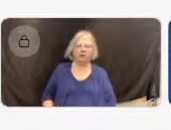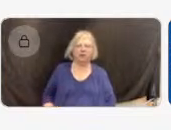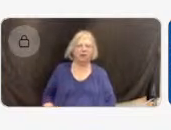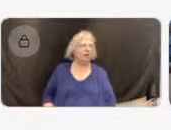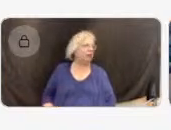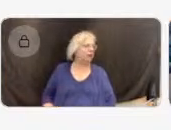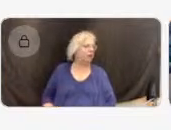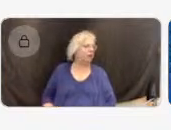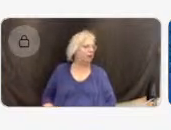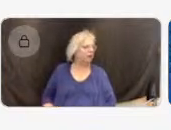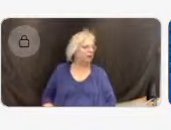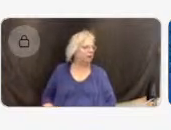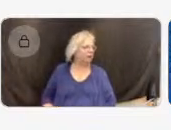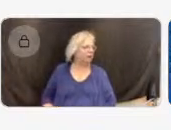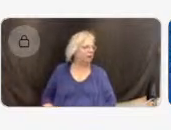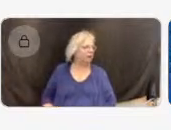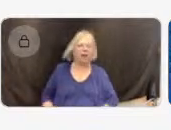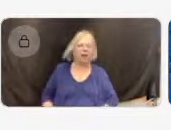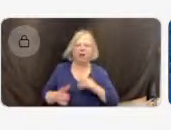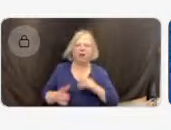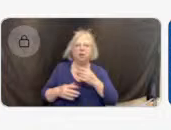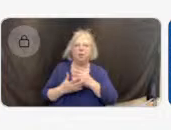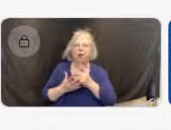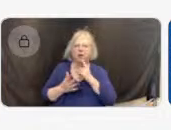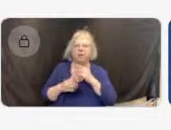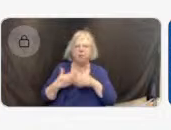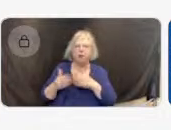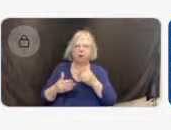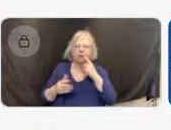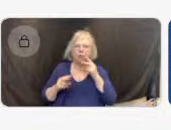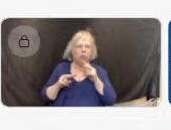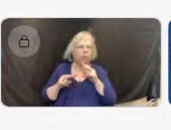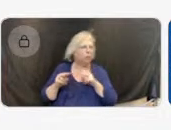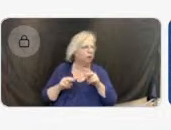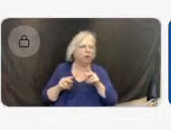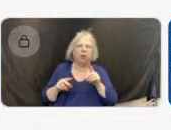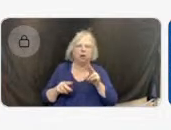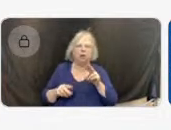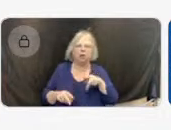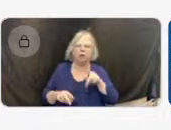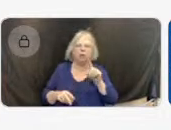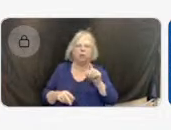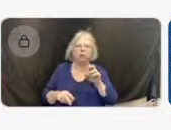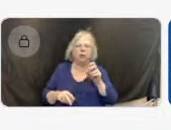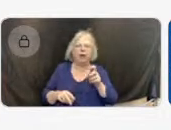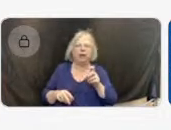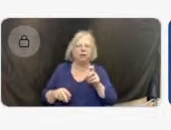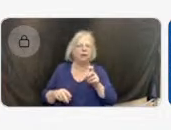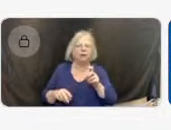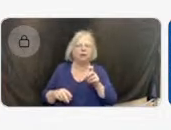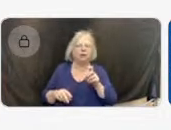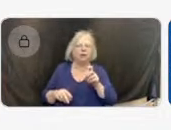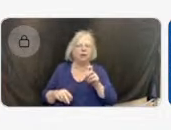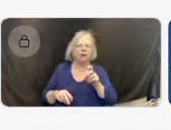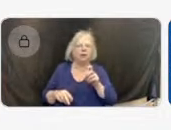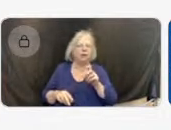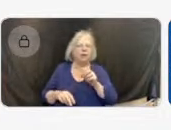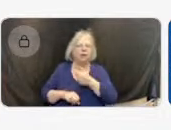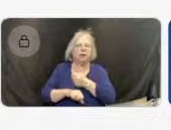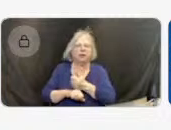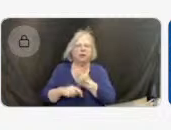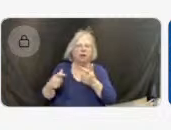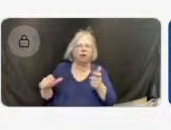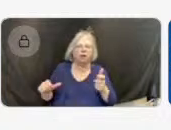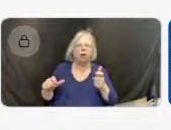As part of the review process, looked at that the duplex was occupying a large amount